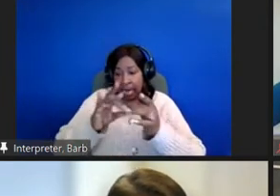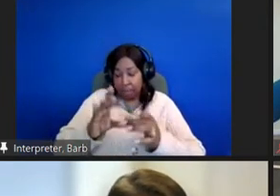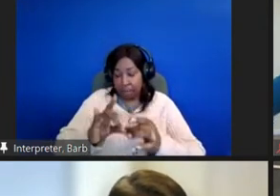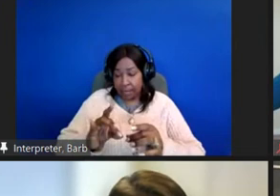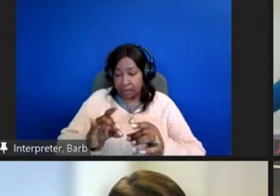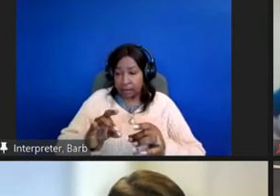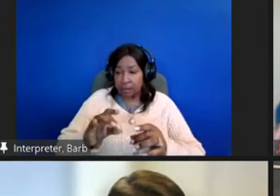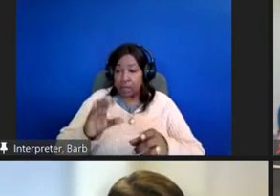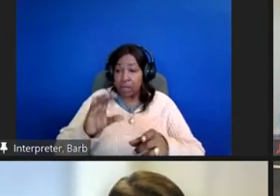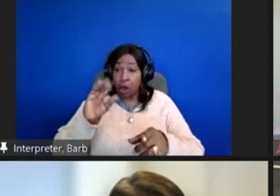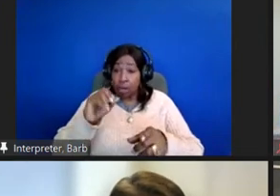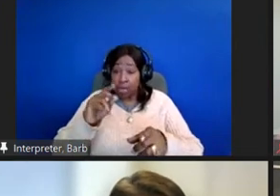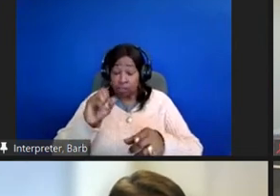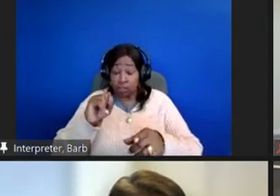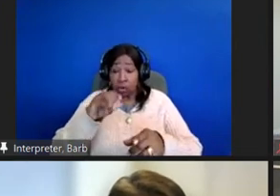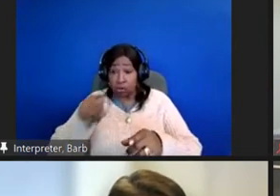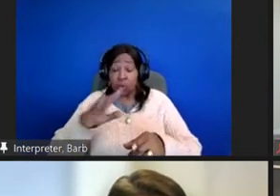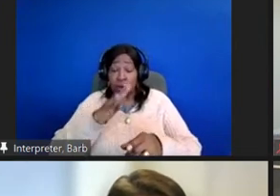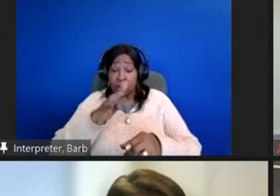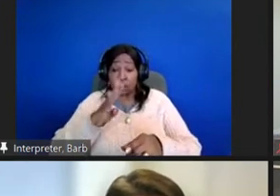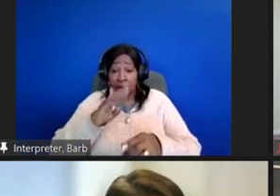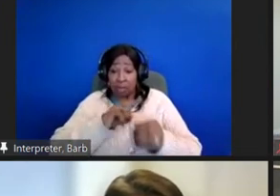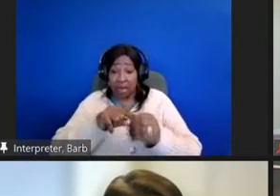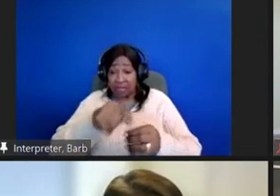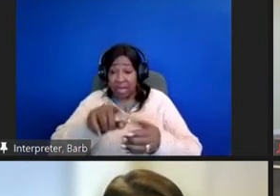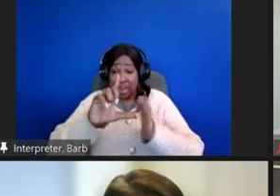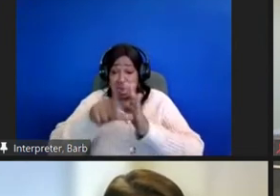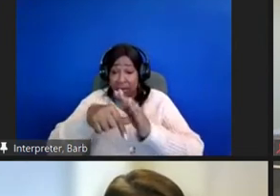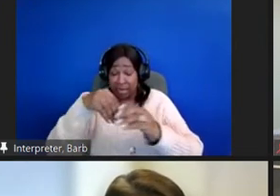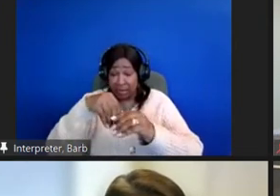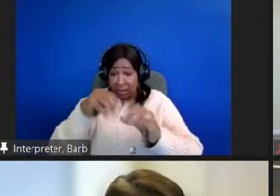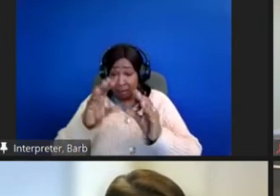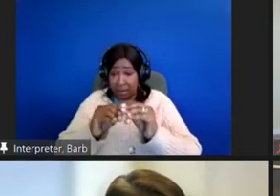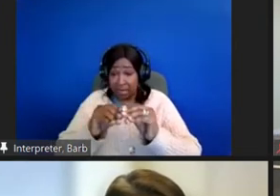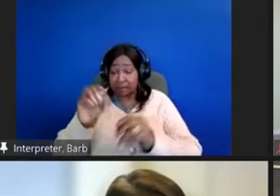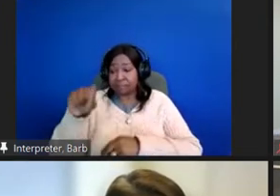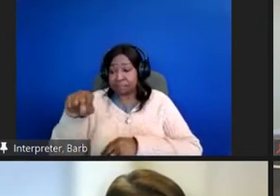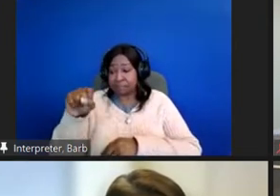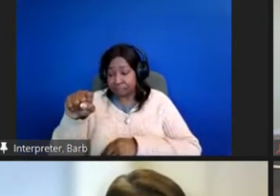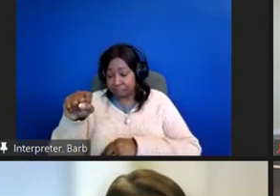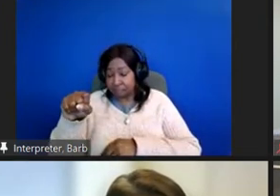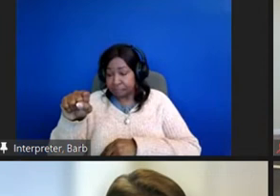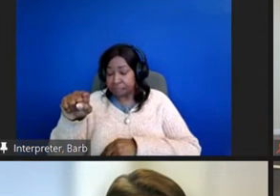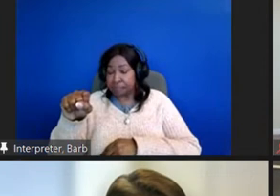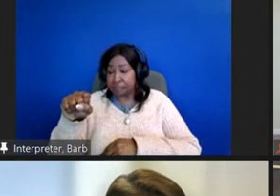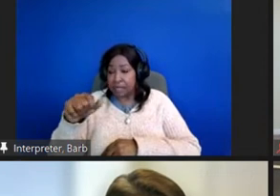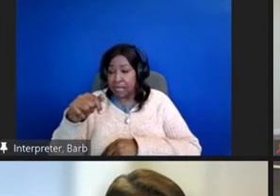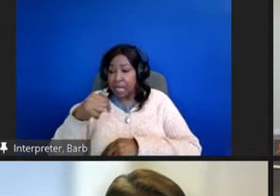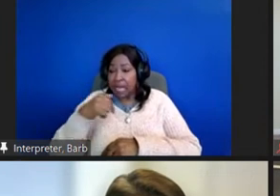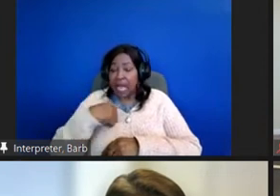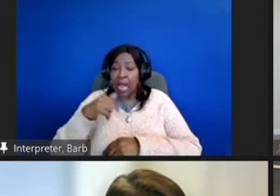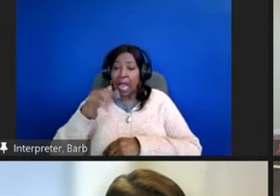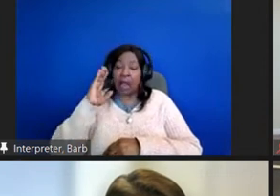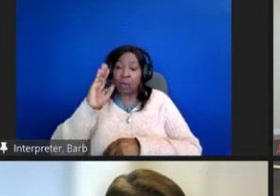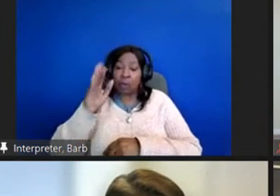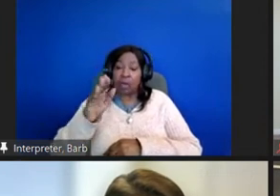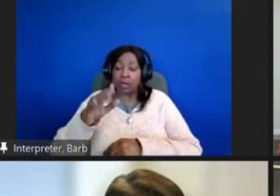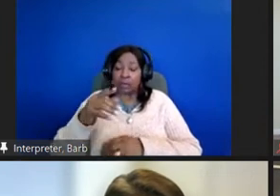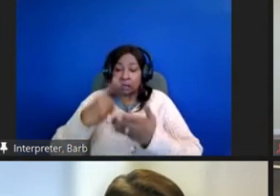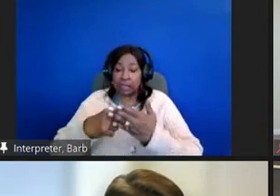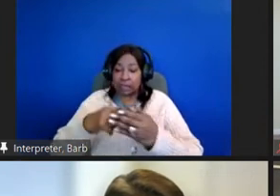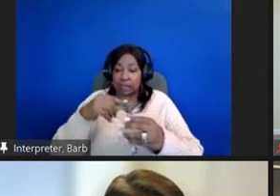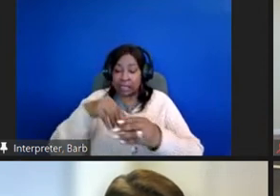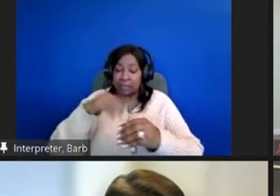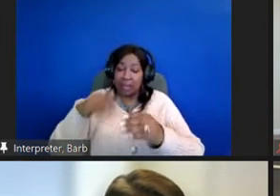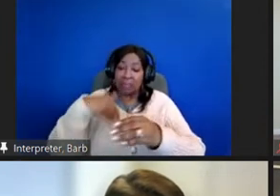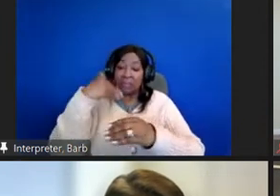Okay, so you'll be addressing them later in the meeting? Yeah, I'll be addressing them in the following meeting. So today I will